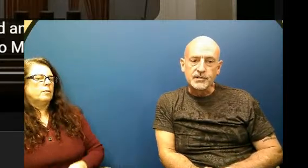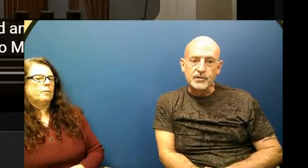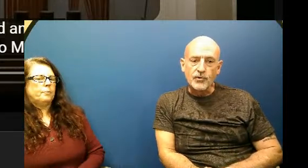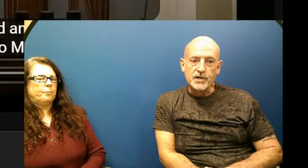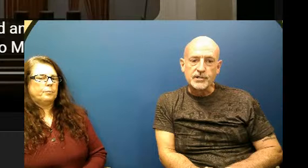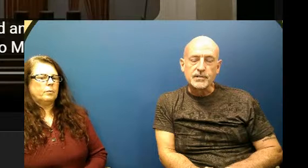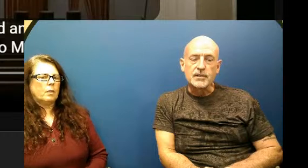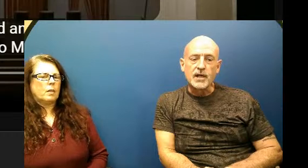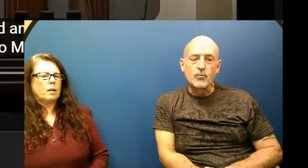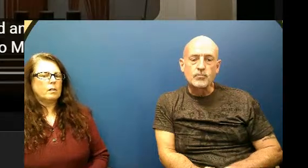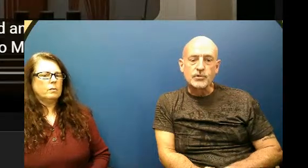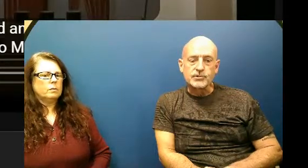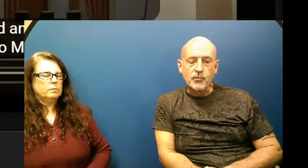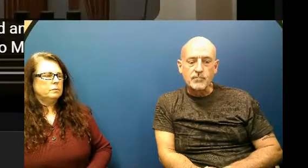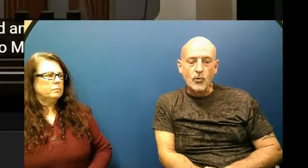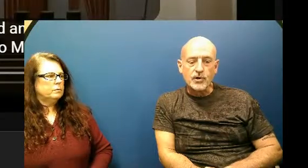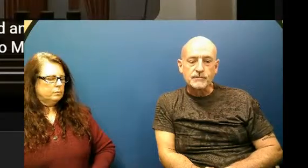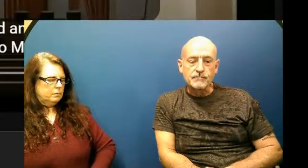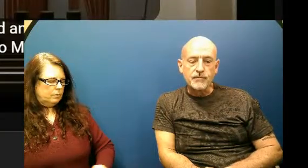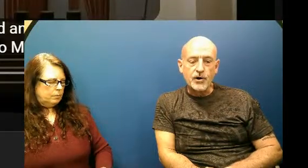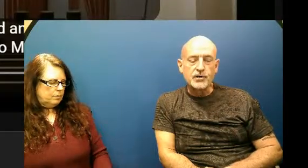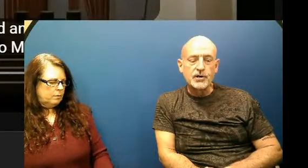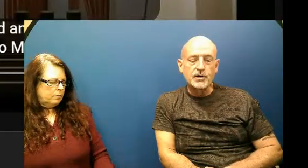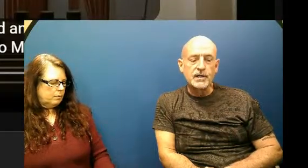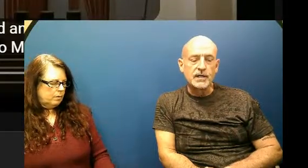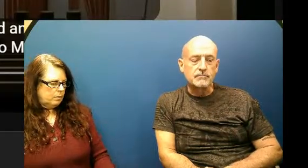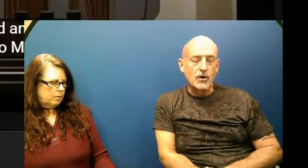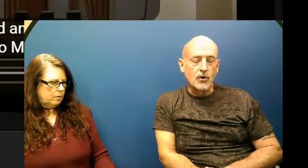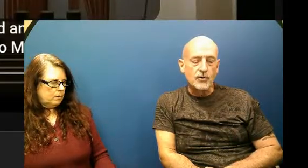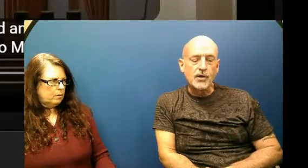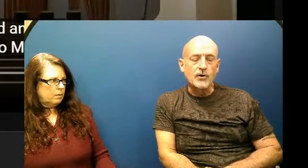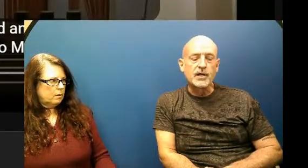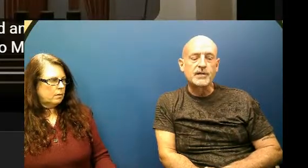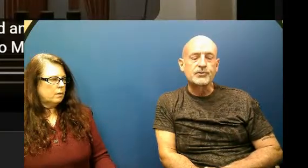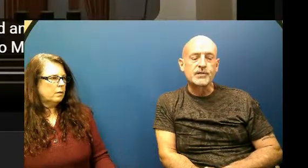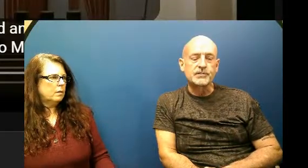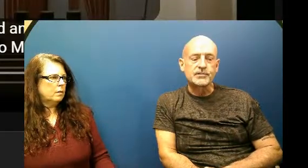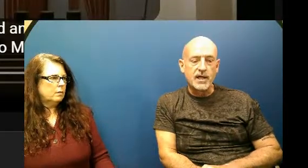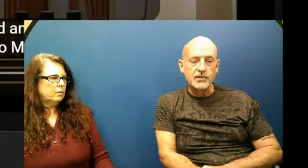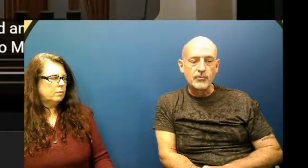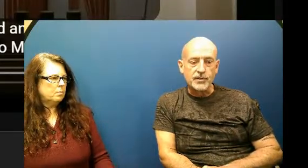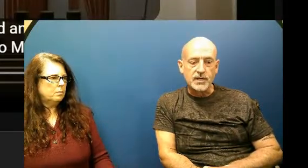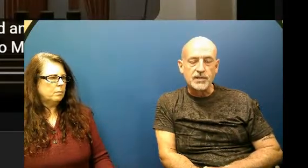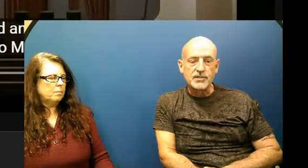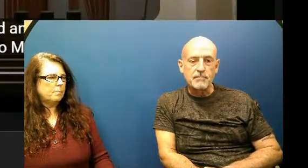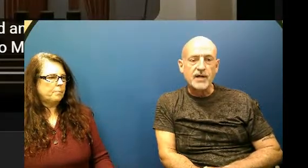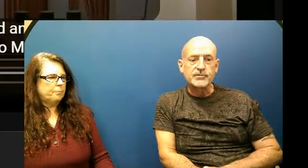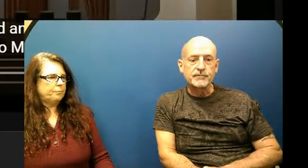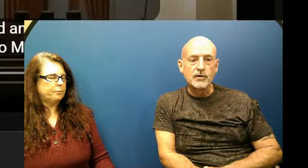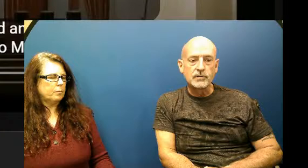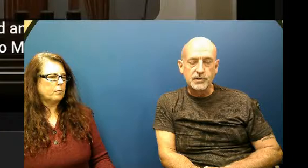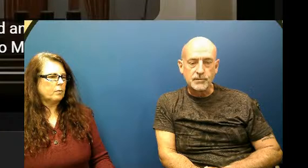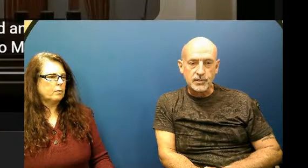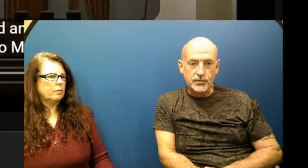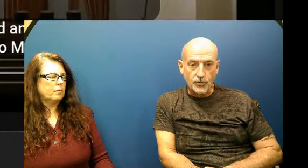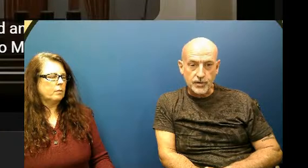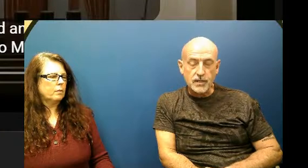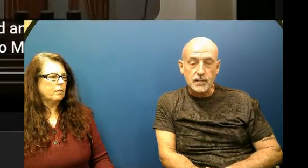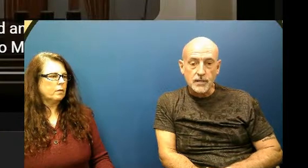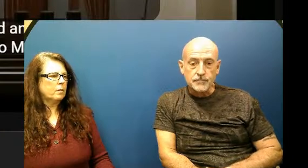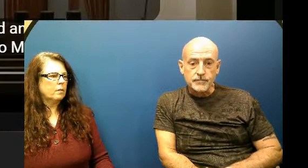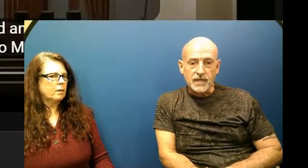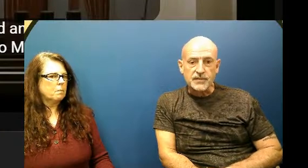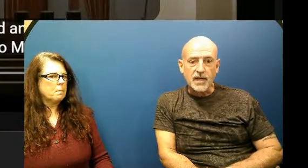into consideration. The Supreme Court is very good in almost all cases in staying within the bounds of their legitimate